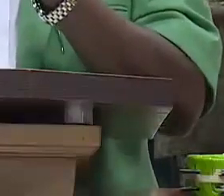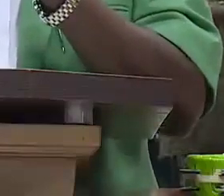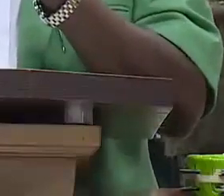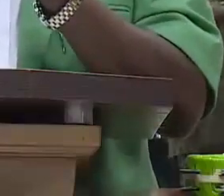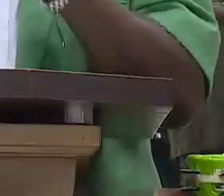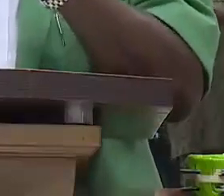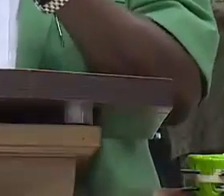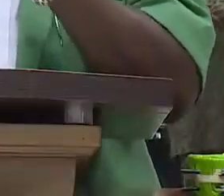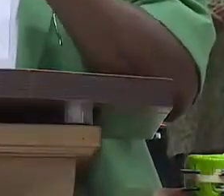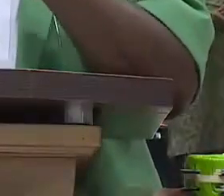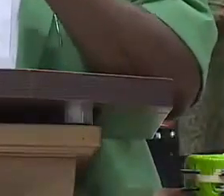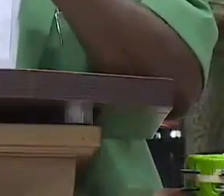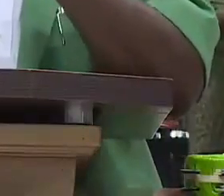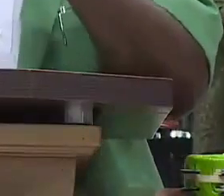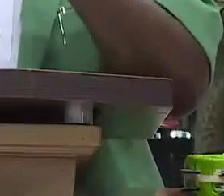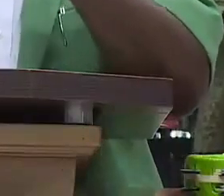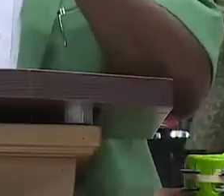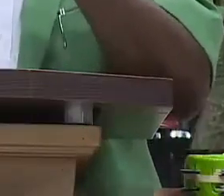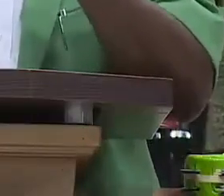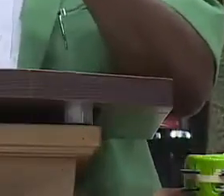tonight.